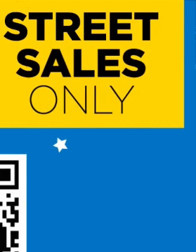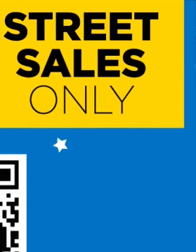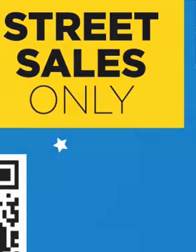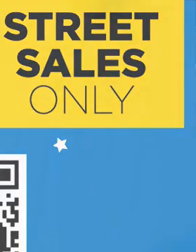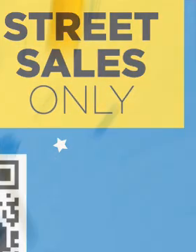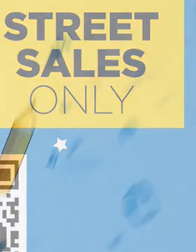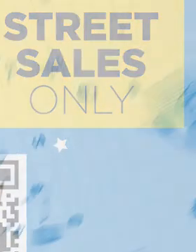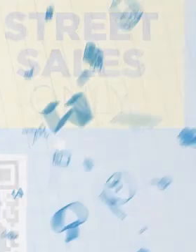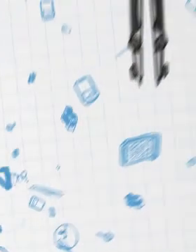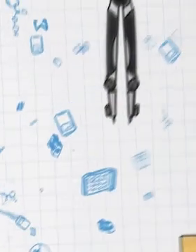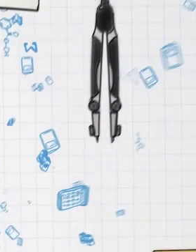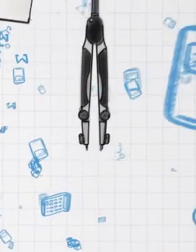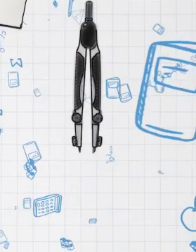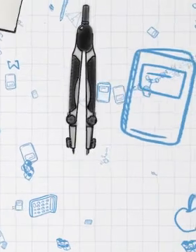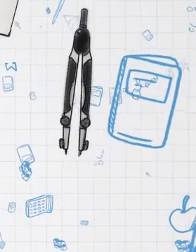Zoshi.